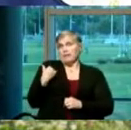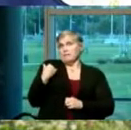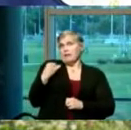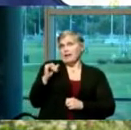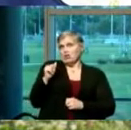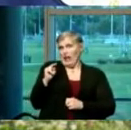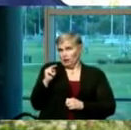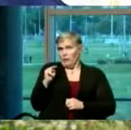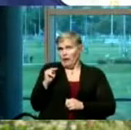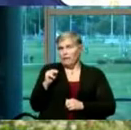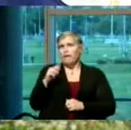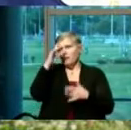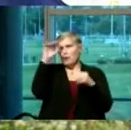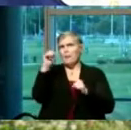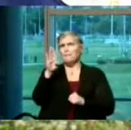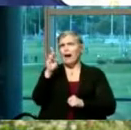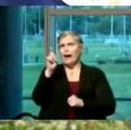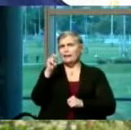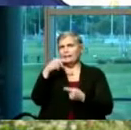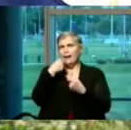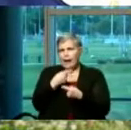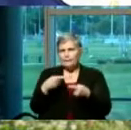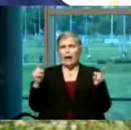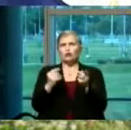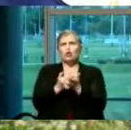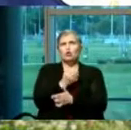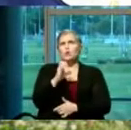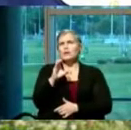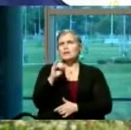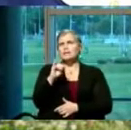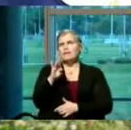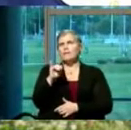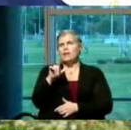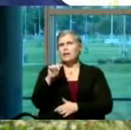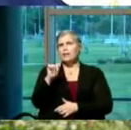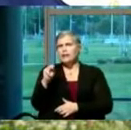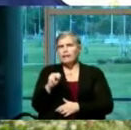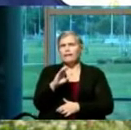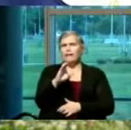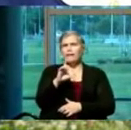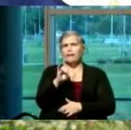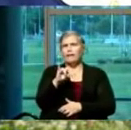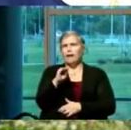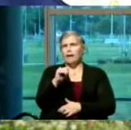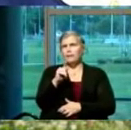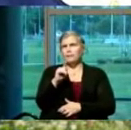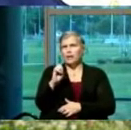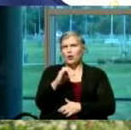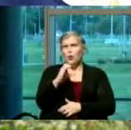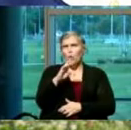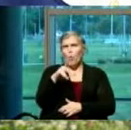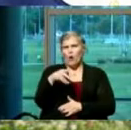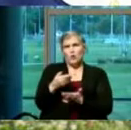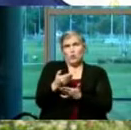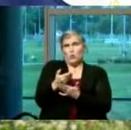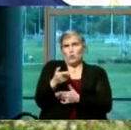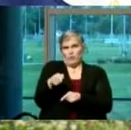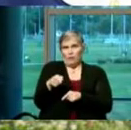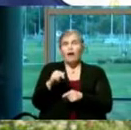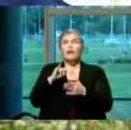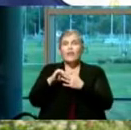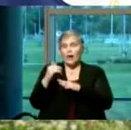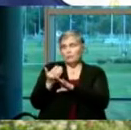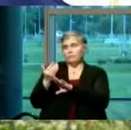Biden also announced the formation of a new civilian climate corps. Now, this civilian climate corps builds on an